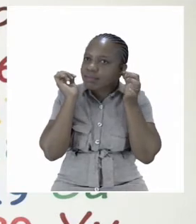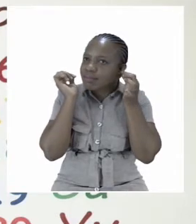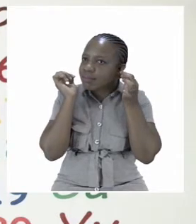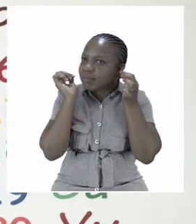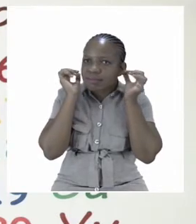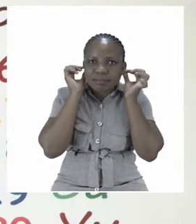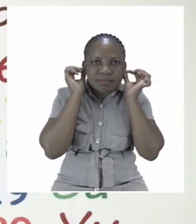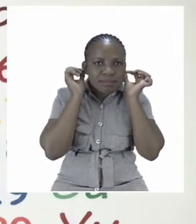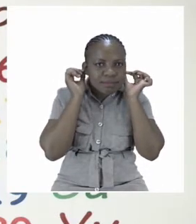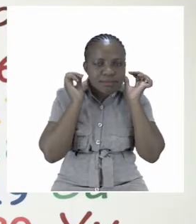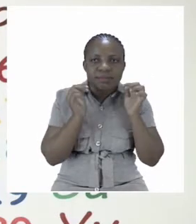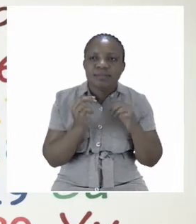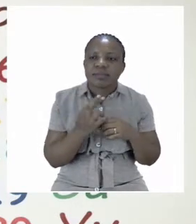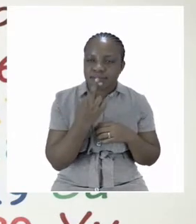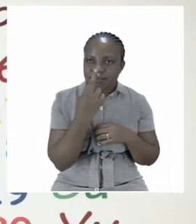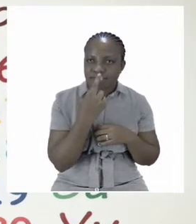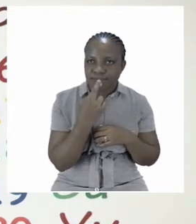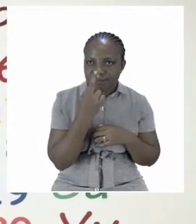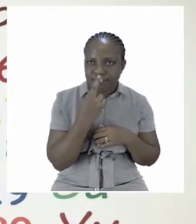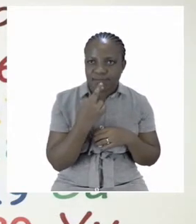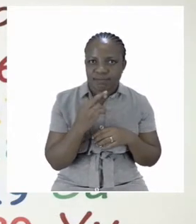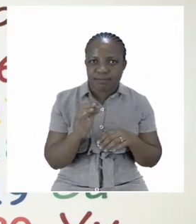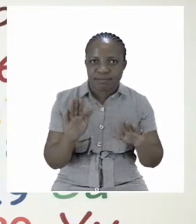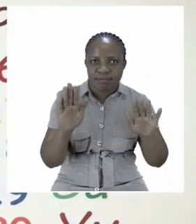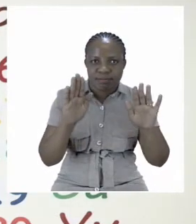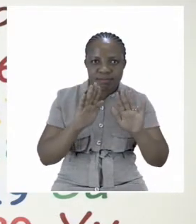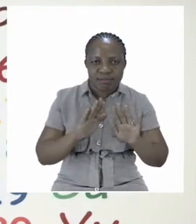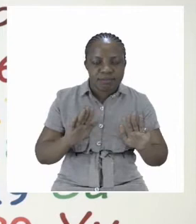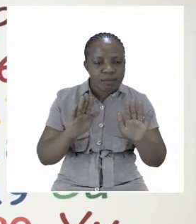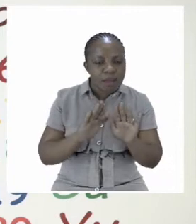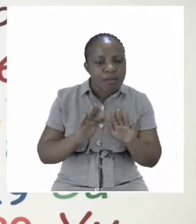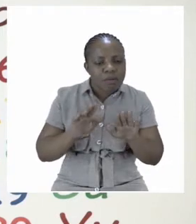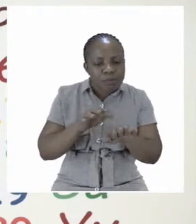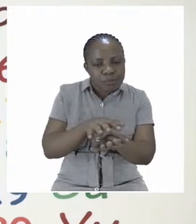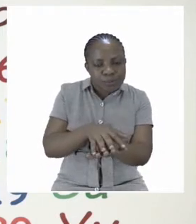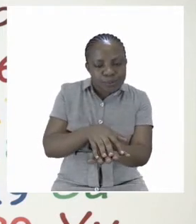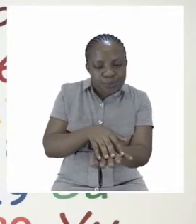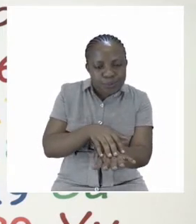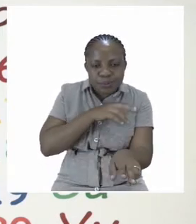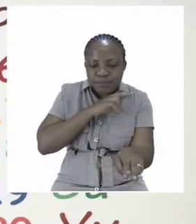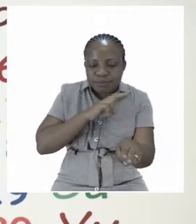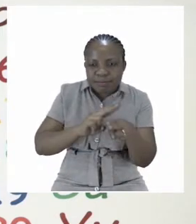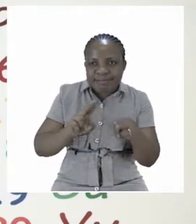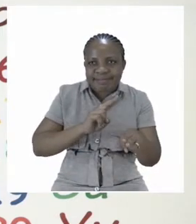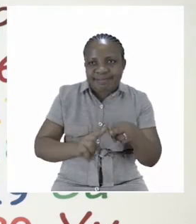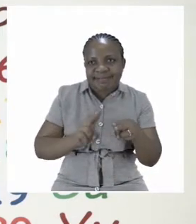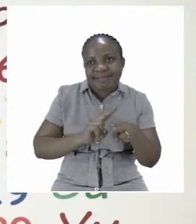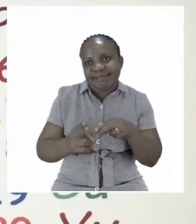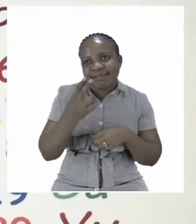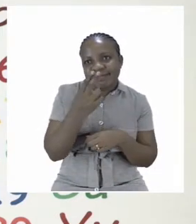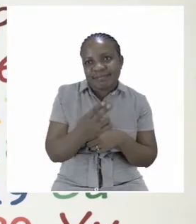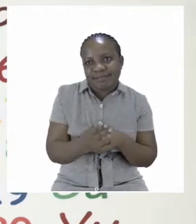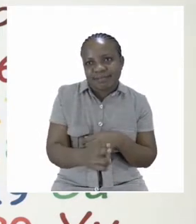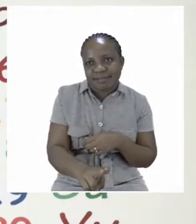want you to watch. I'm not rushing at all. I am just taking my time